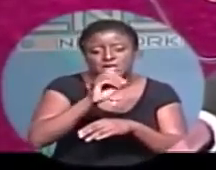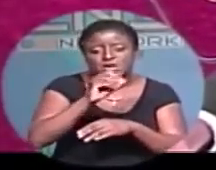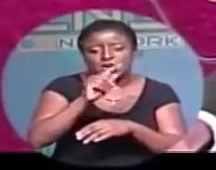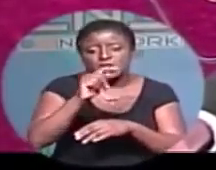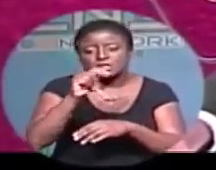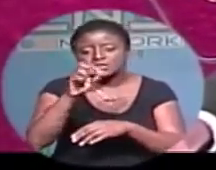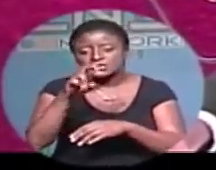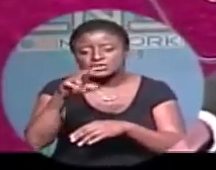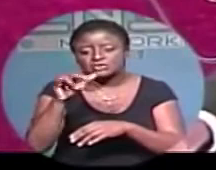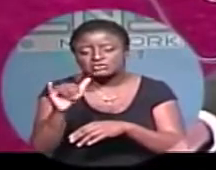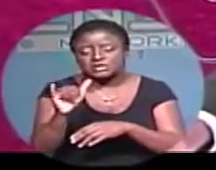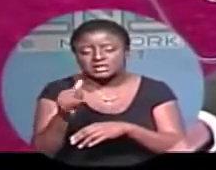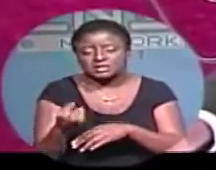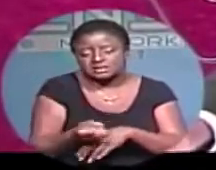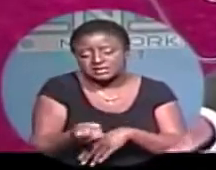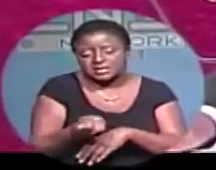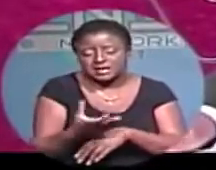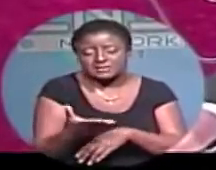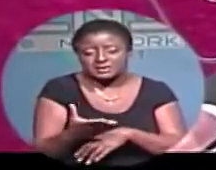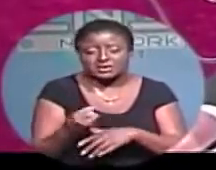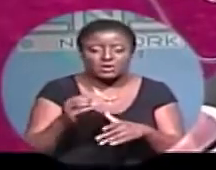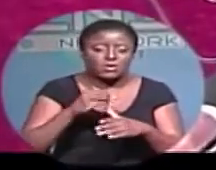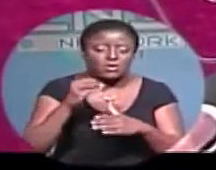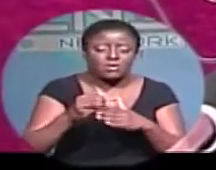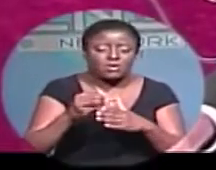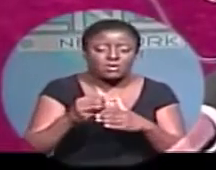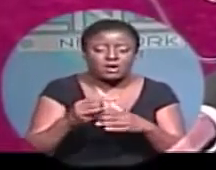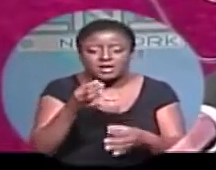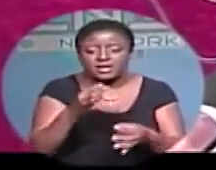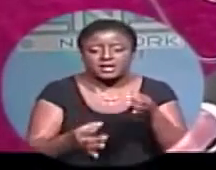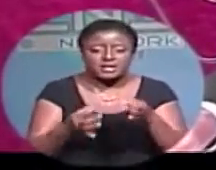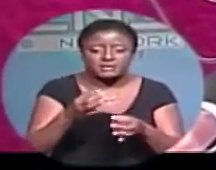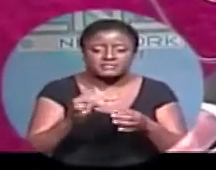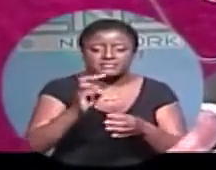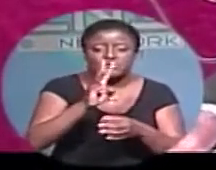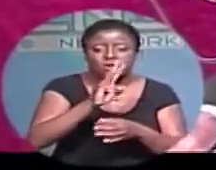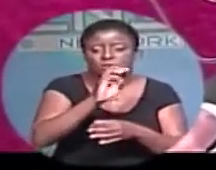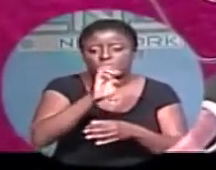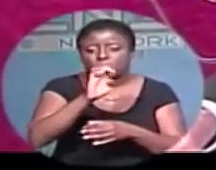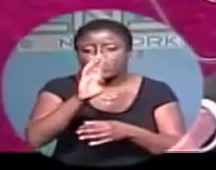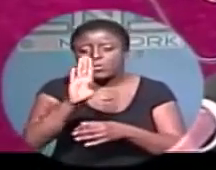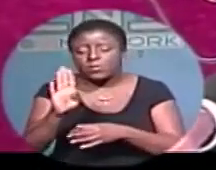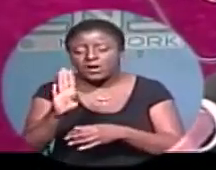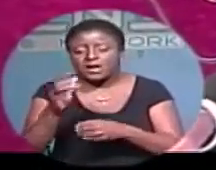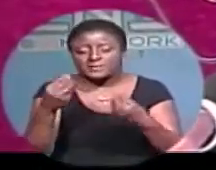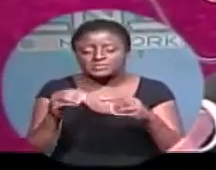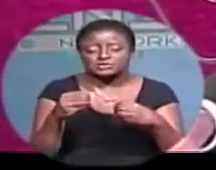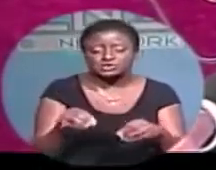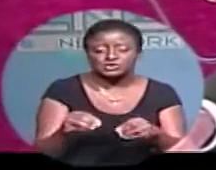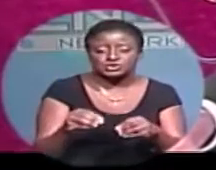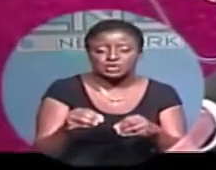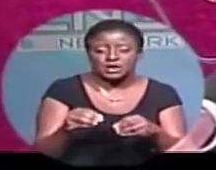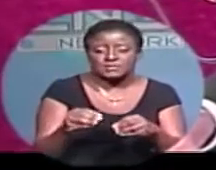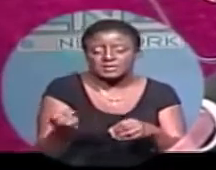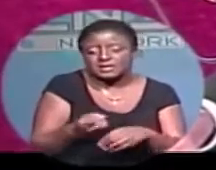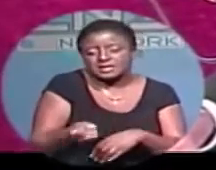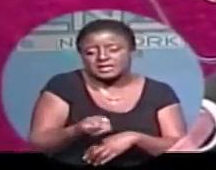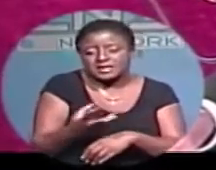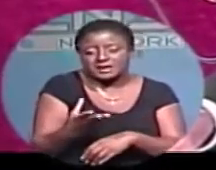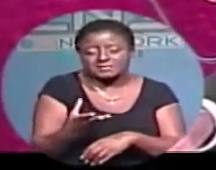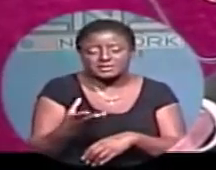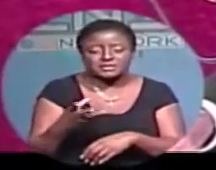and or whether web shop type gaming should be decriminalized but